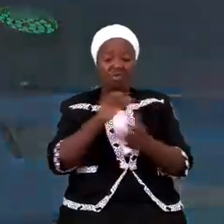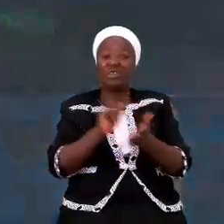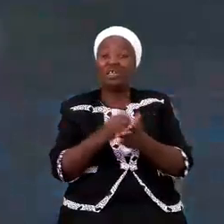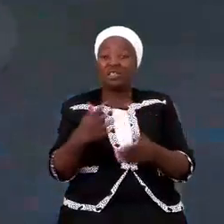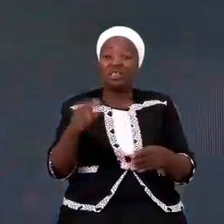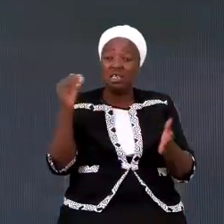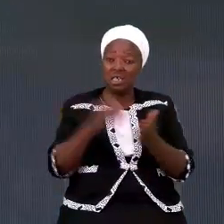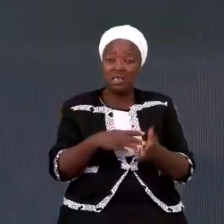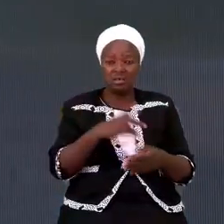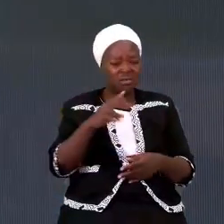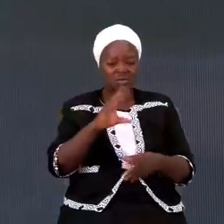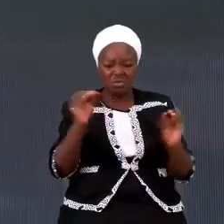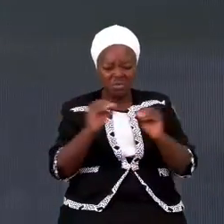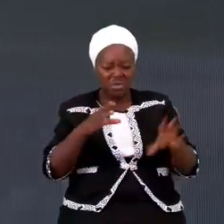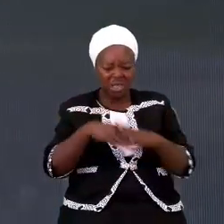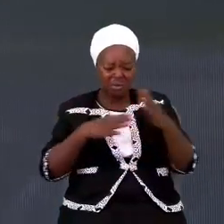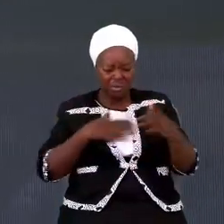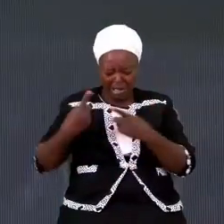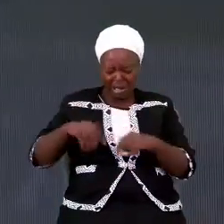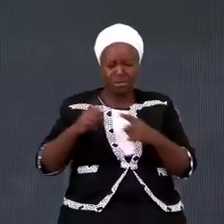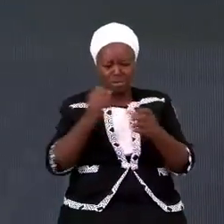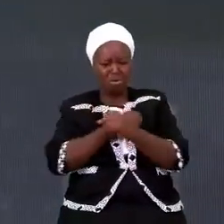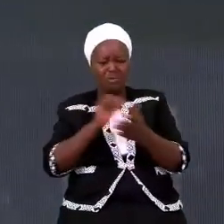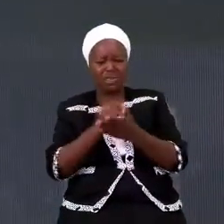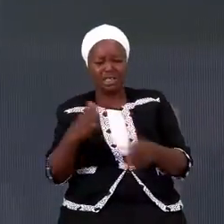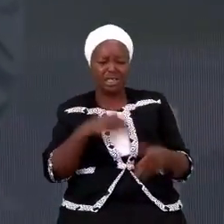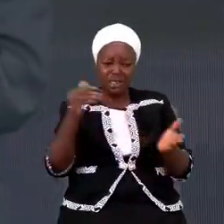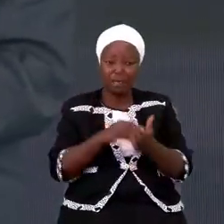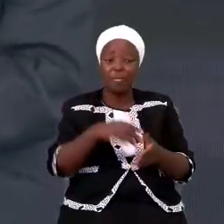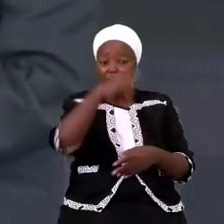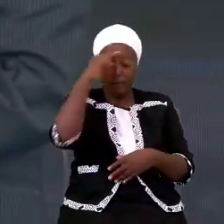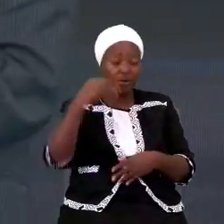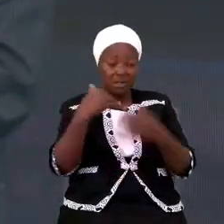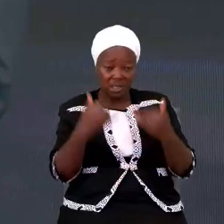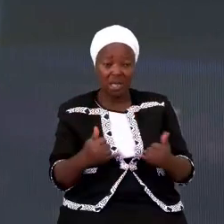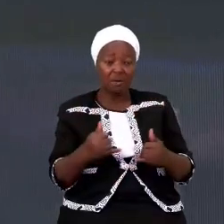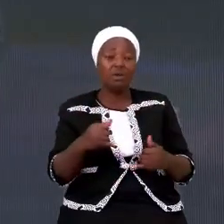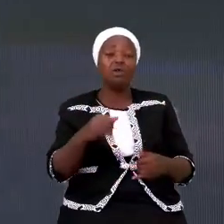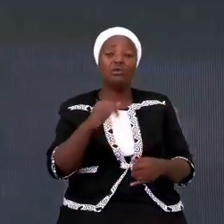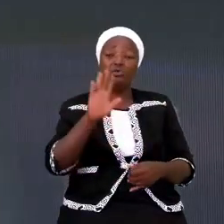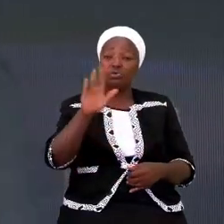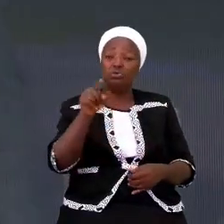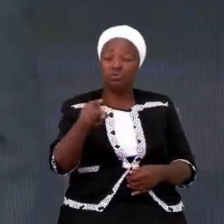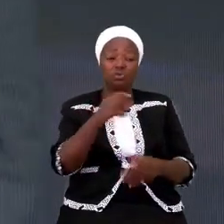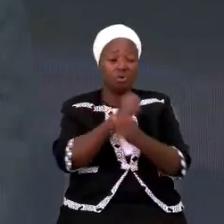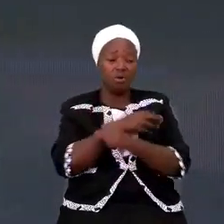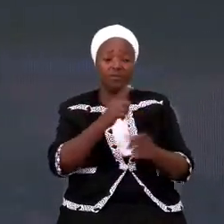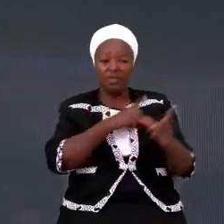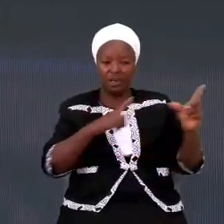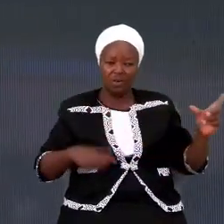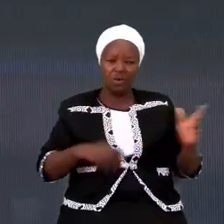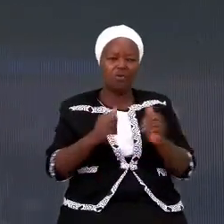you love the Lord without a rival. Look at John chapter 21 verse 15. It says,